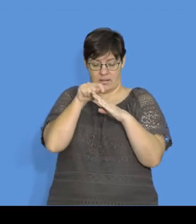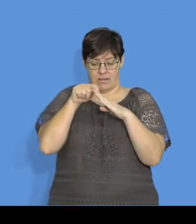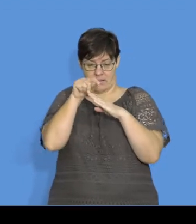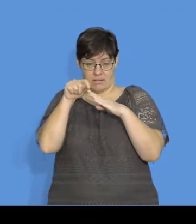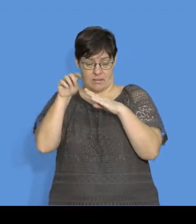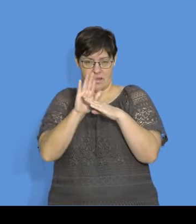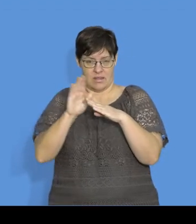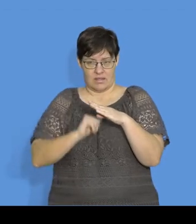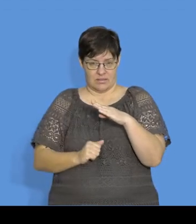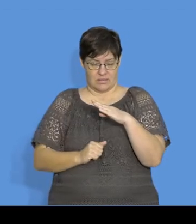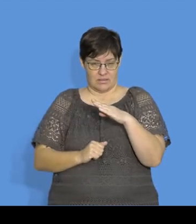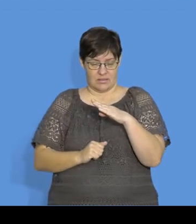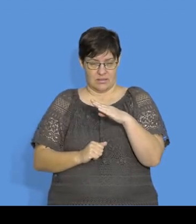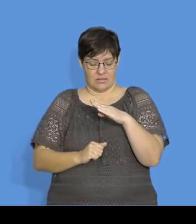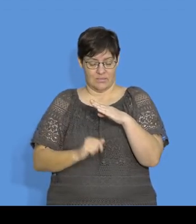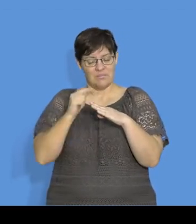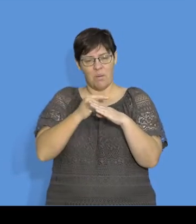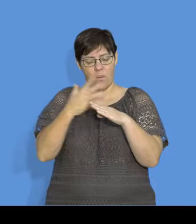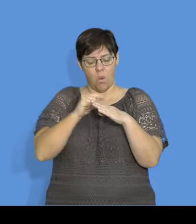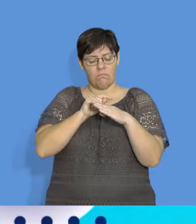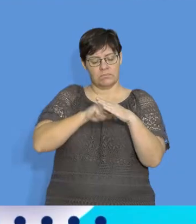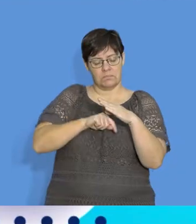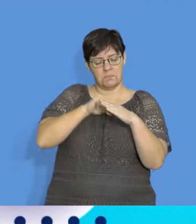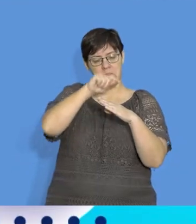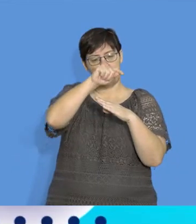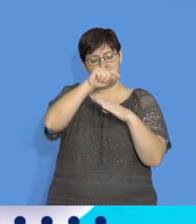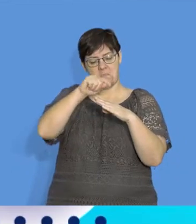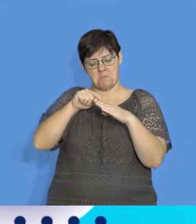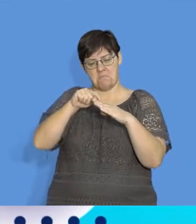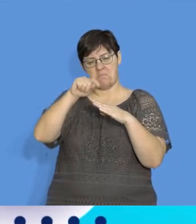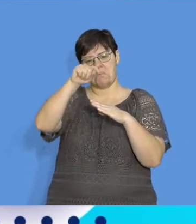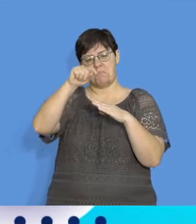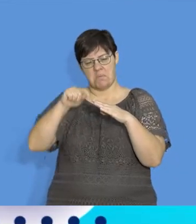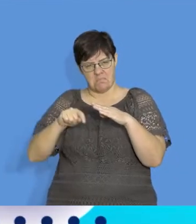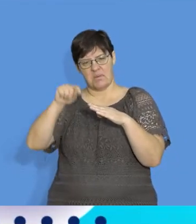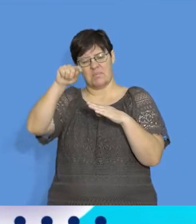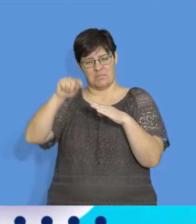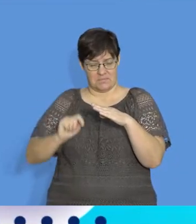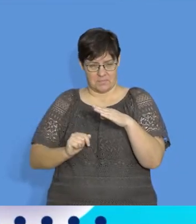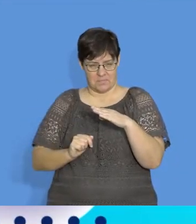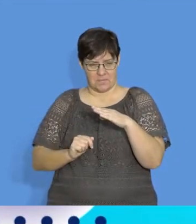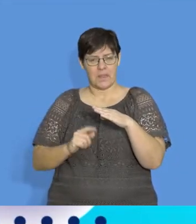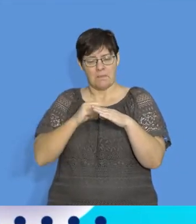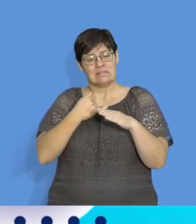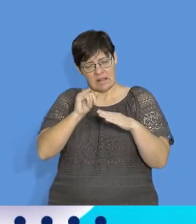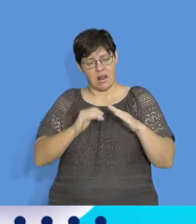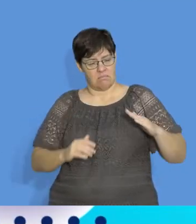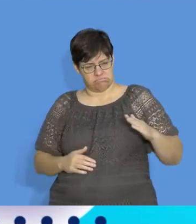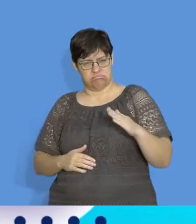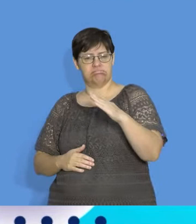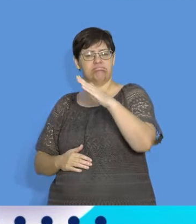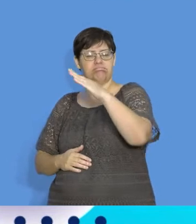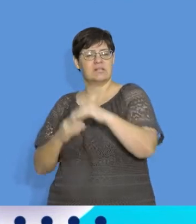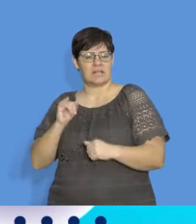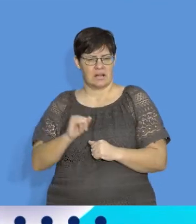scattered like compared to the first one, close to the line. But yeah, they're roughly scattered around the line.